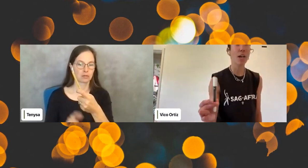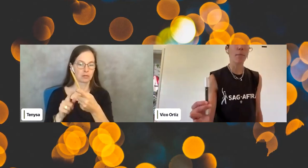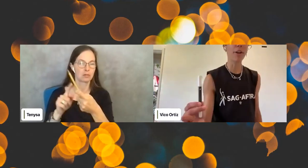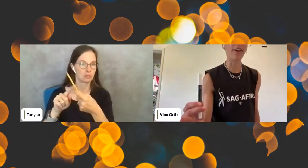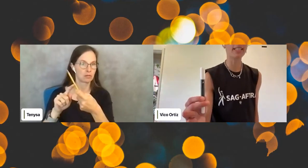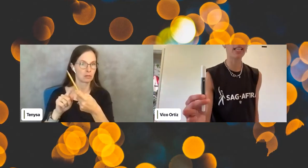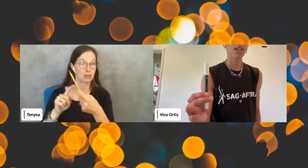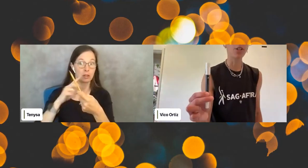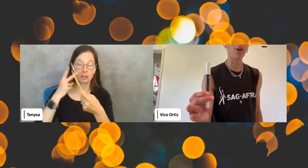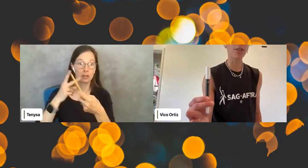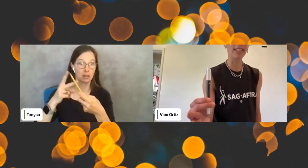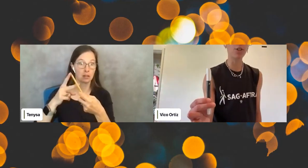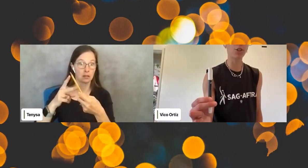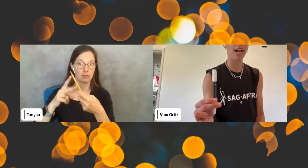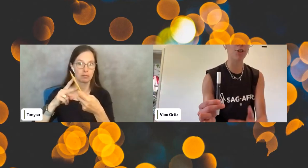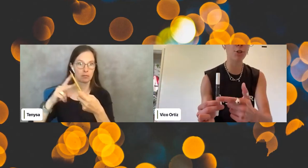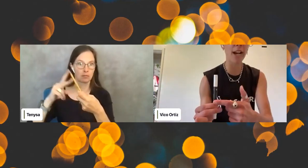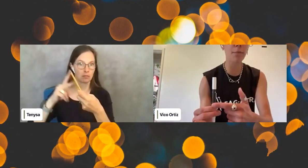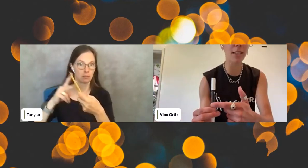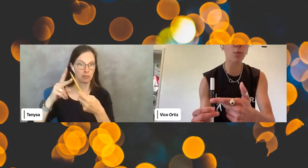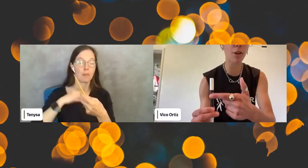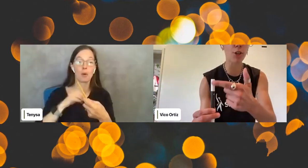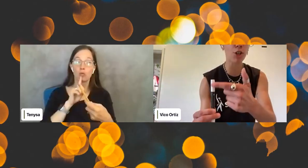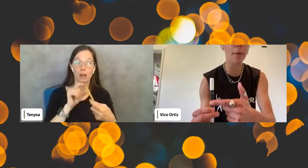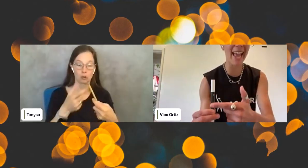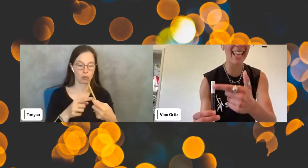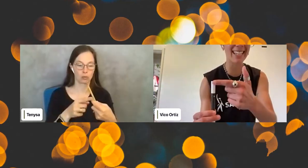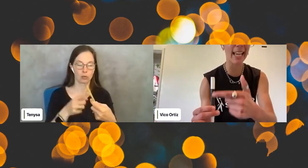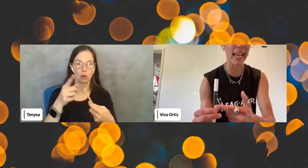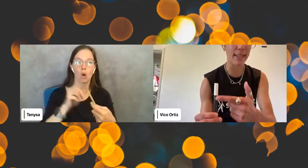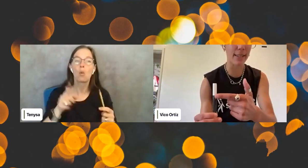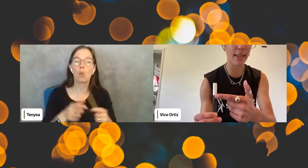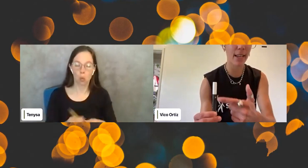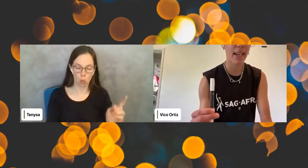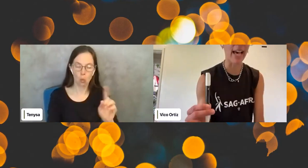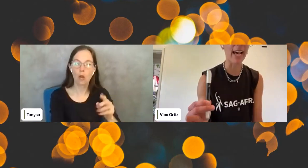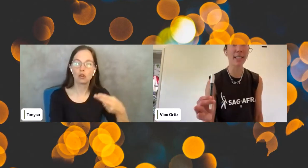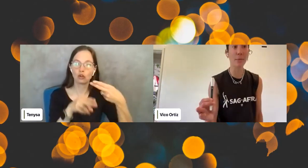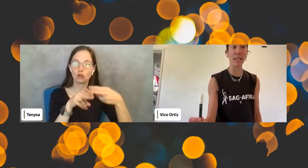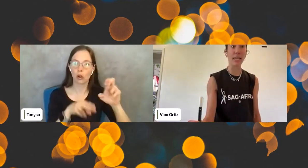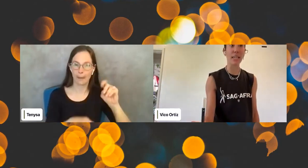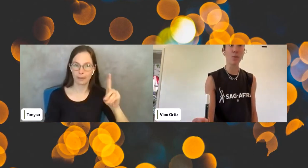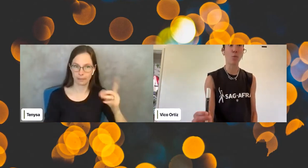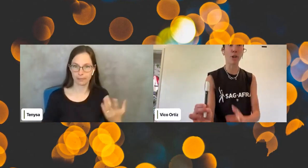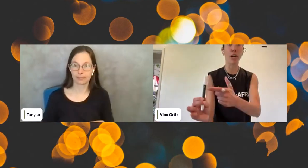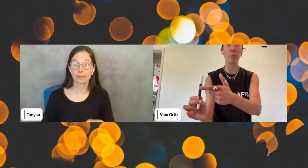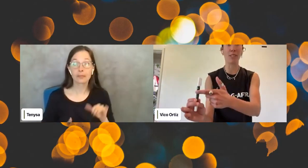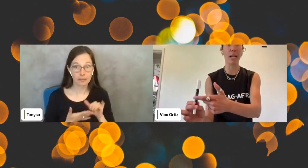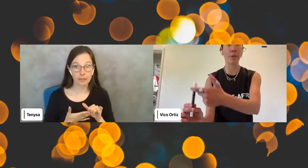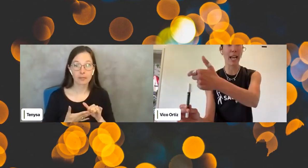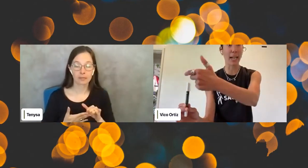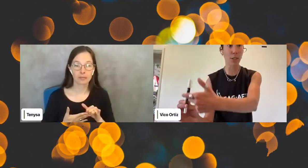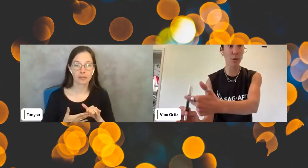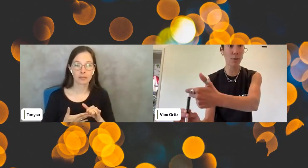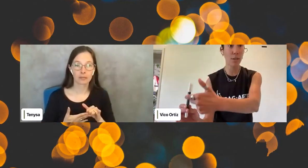yeah. Perfect. So this is your true edge. Your true edge means where the sharp end is. That's going to be what's